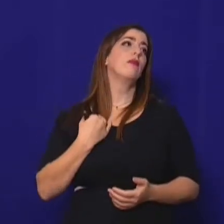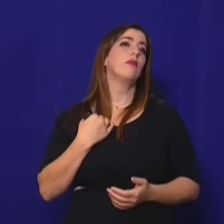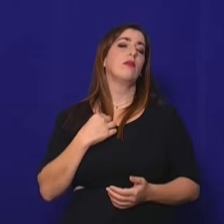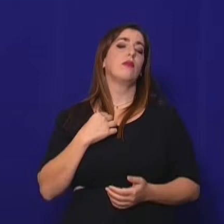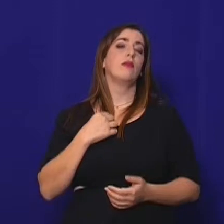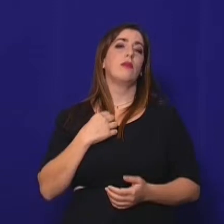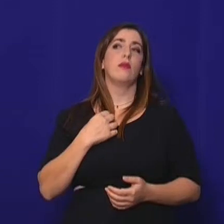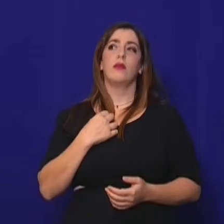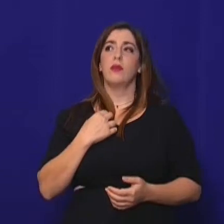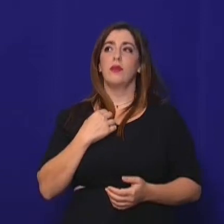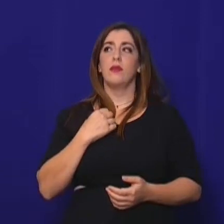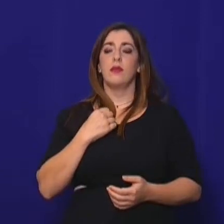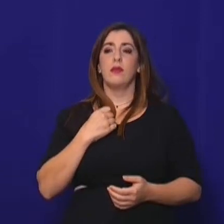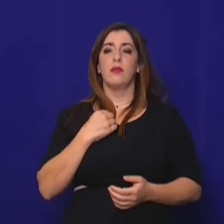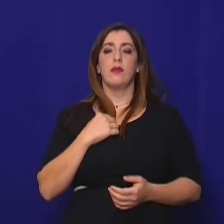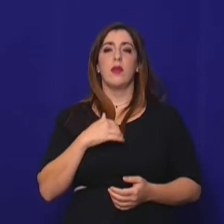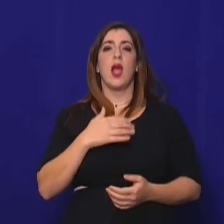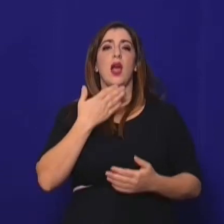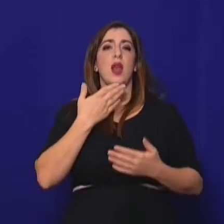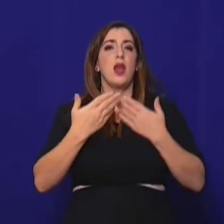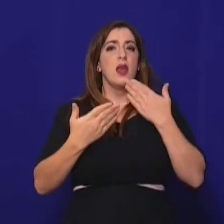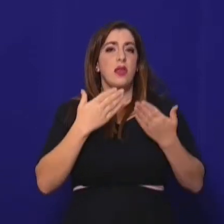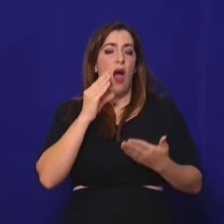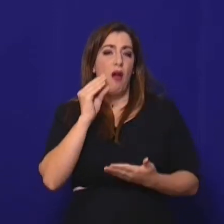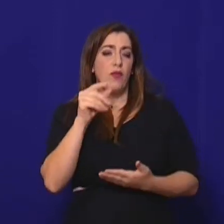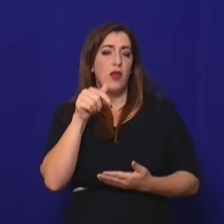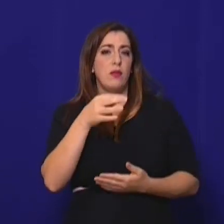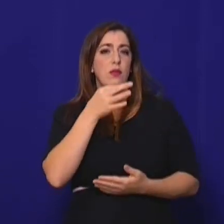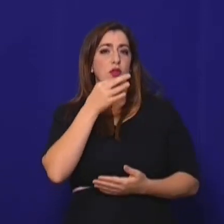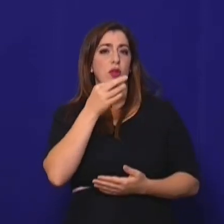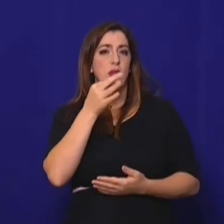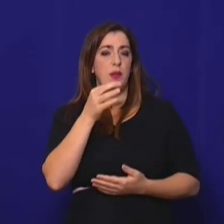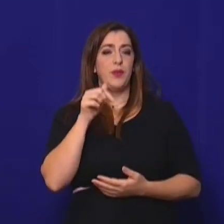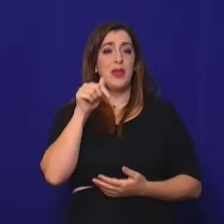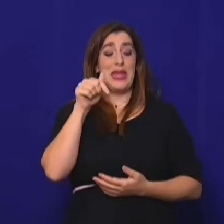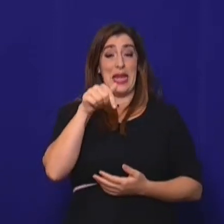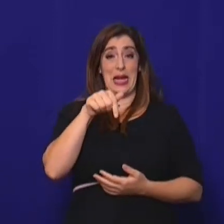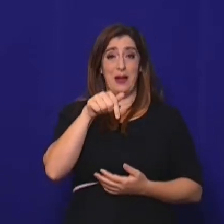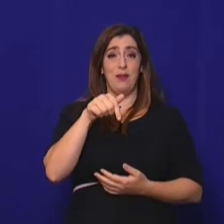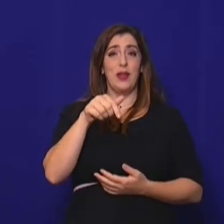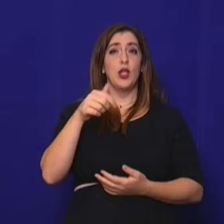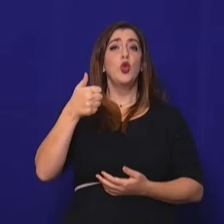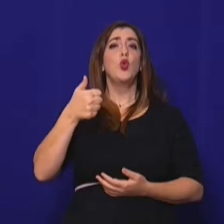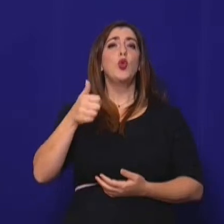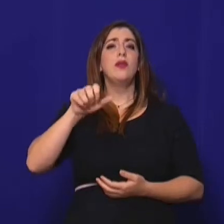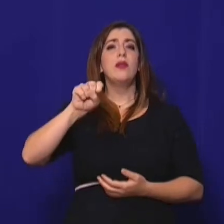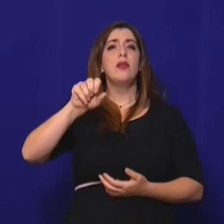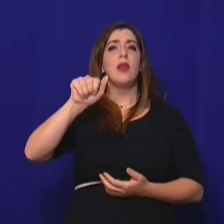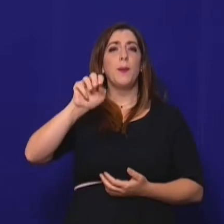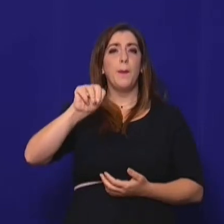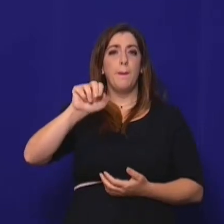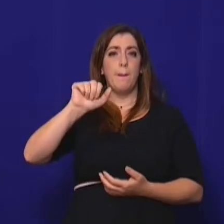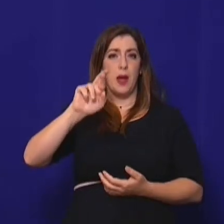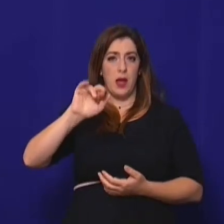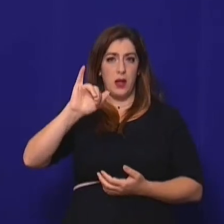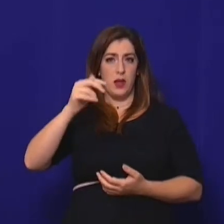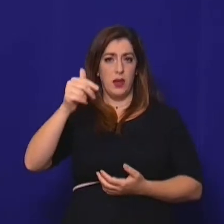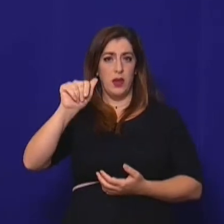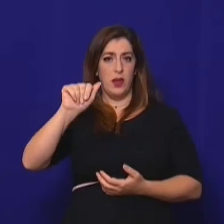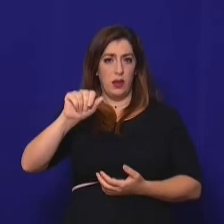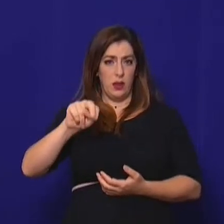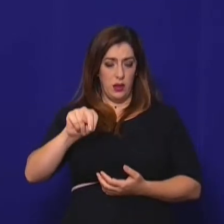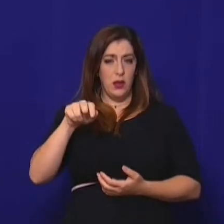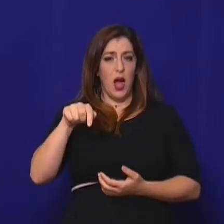il-Good Samaritan tfakkarkom li dan huwa post li propju qiegħed joffri servizzi tiegħu għal